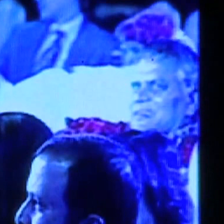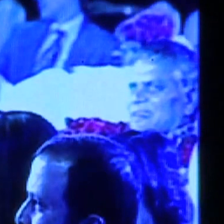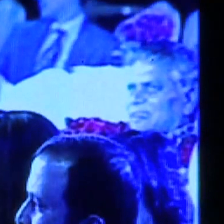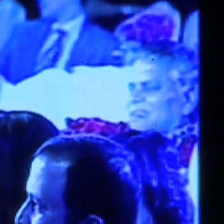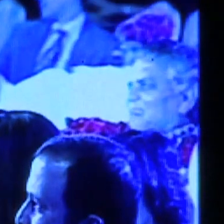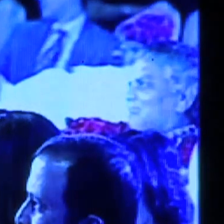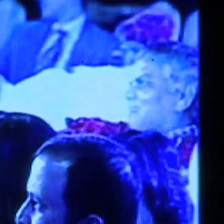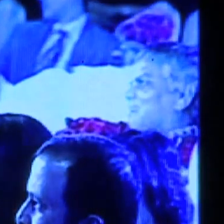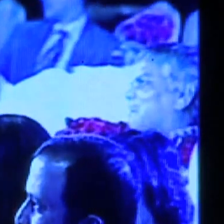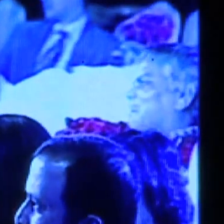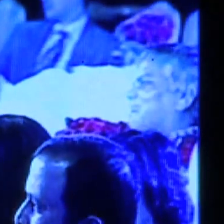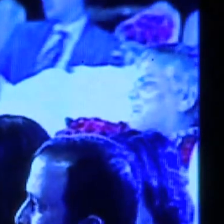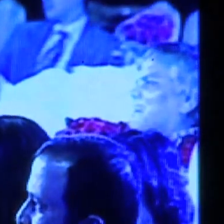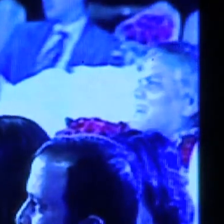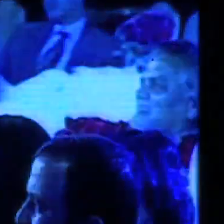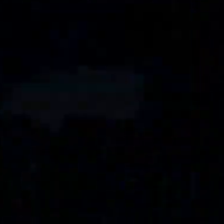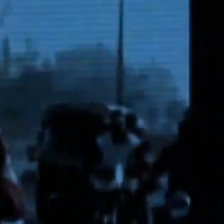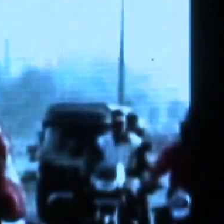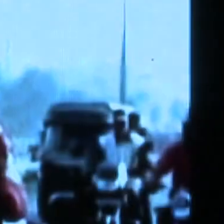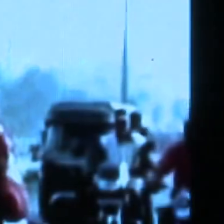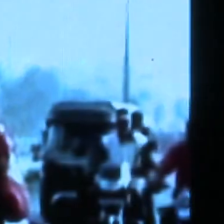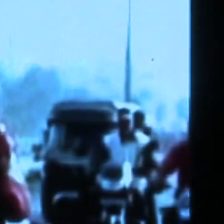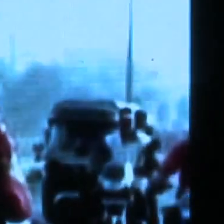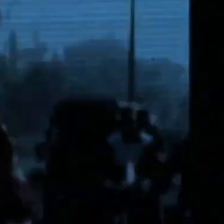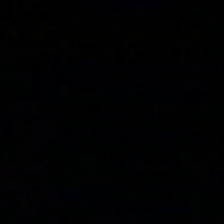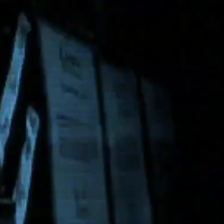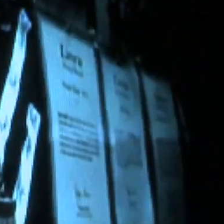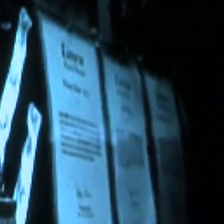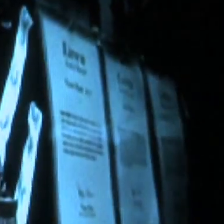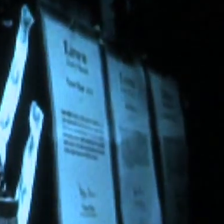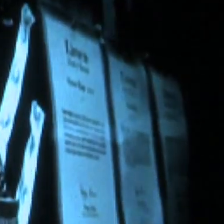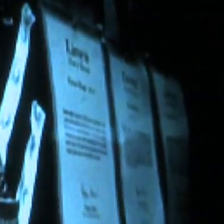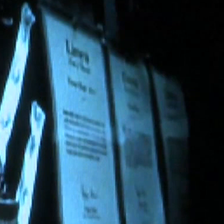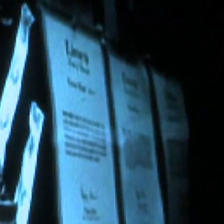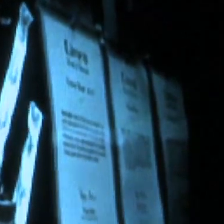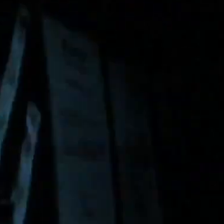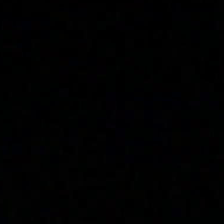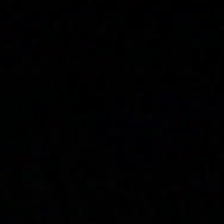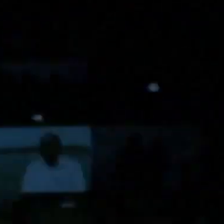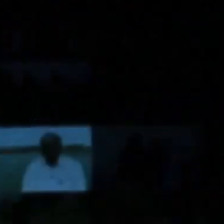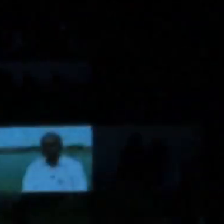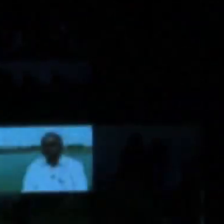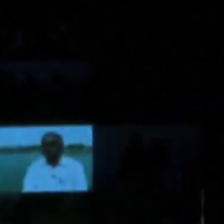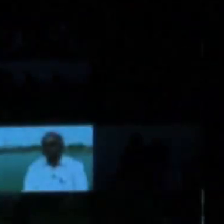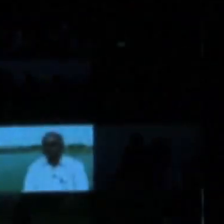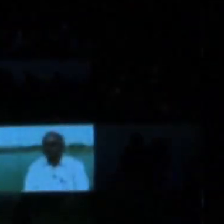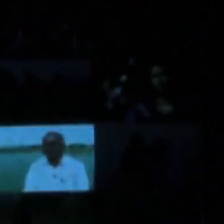an opportunity that had knocked at my door, and I mustered up the courage to walk through that door.